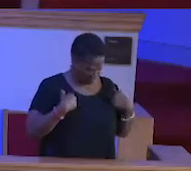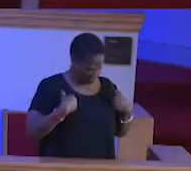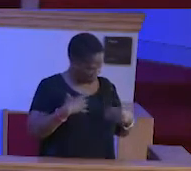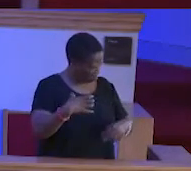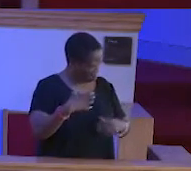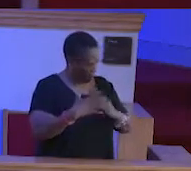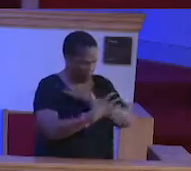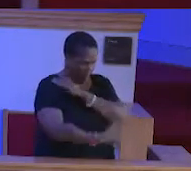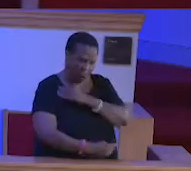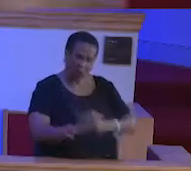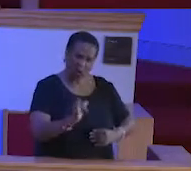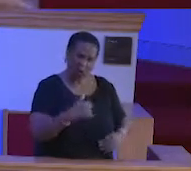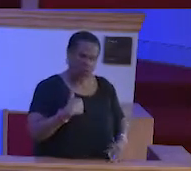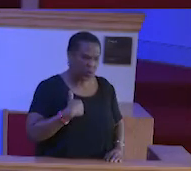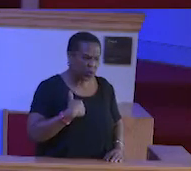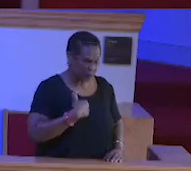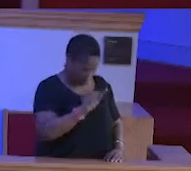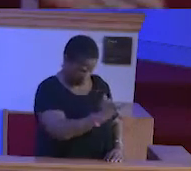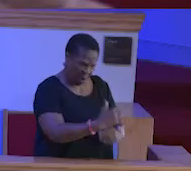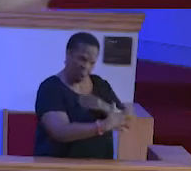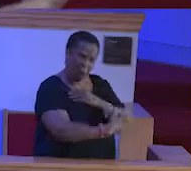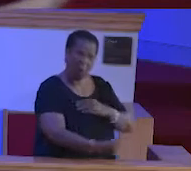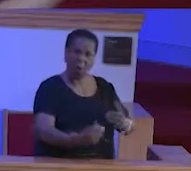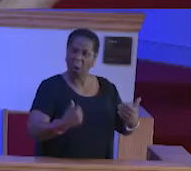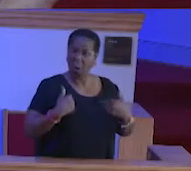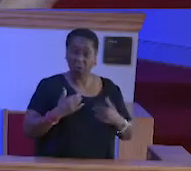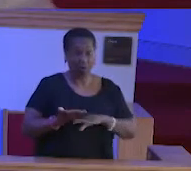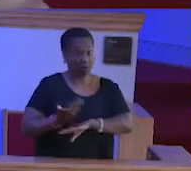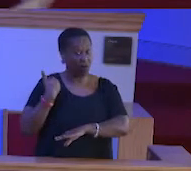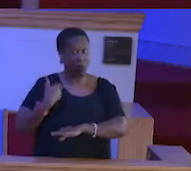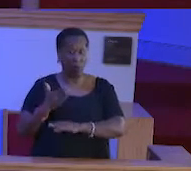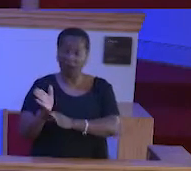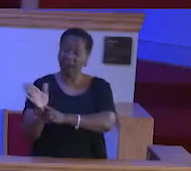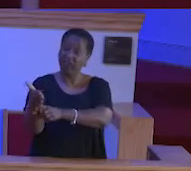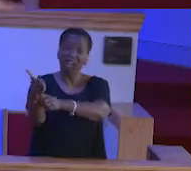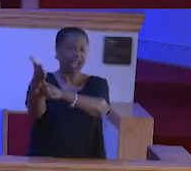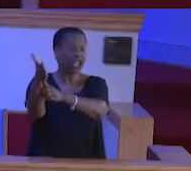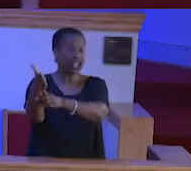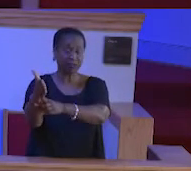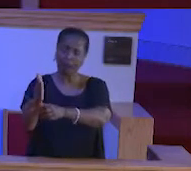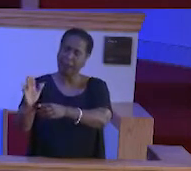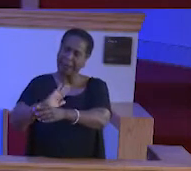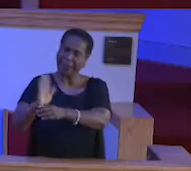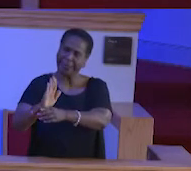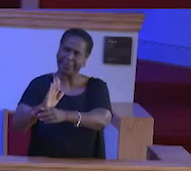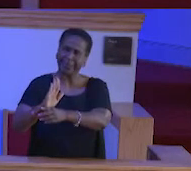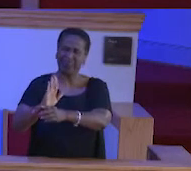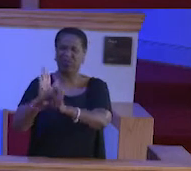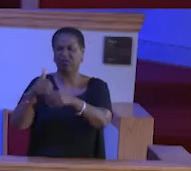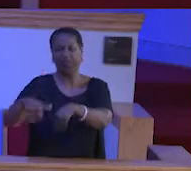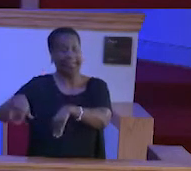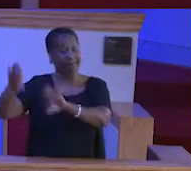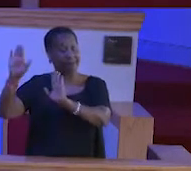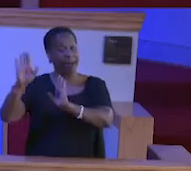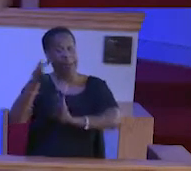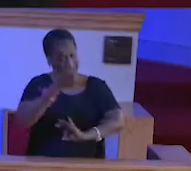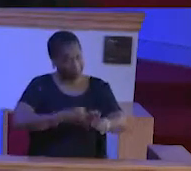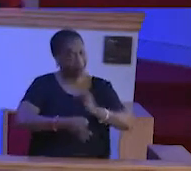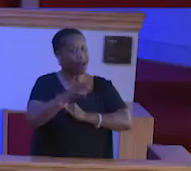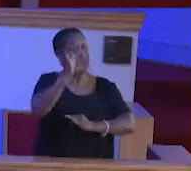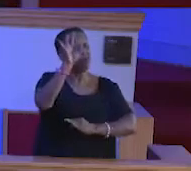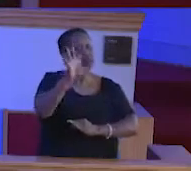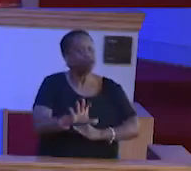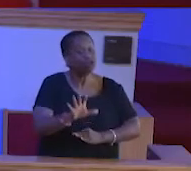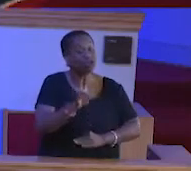well. In fact, we've given up a lucrative fishing business to become itinerant preachers of the man named Jesus. Look